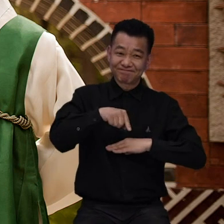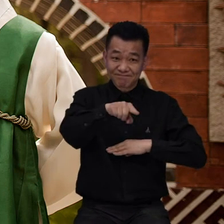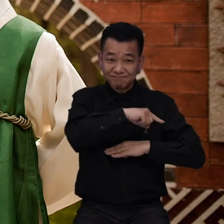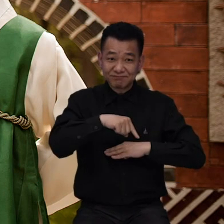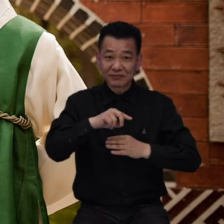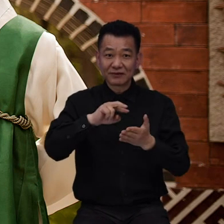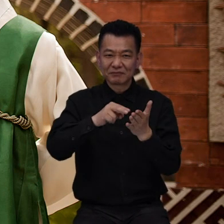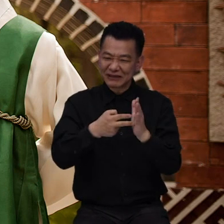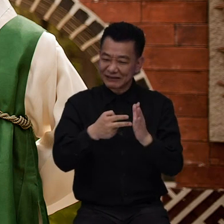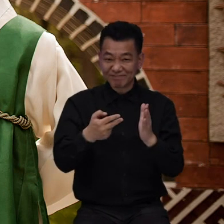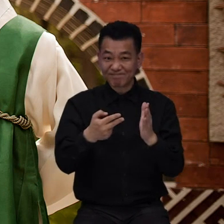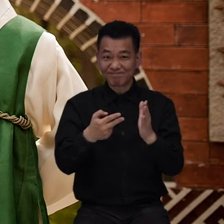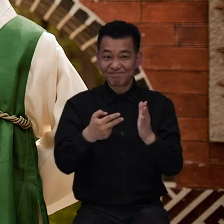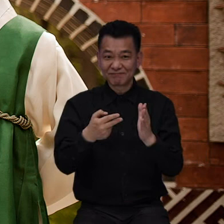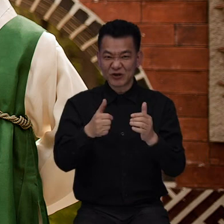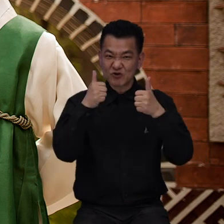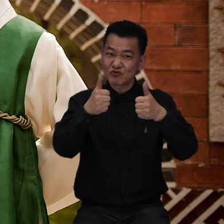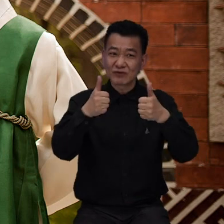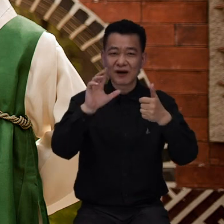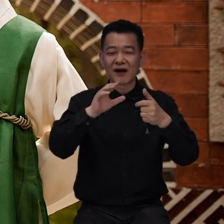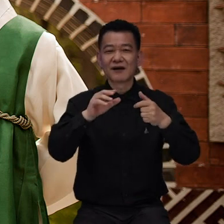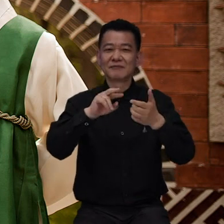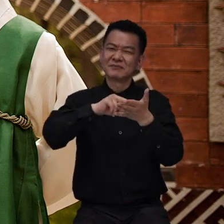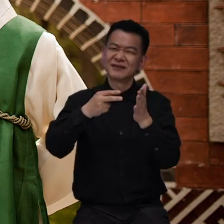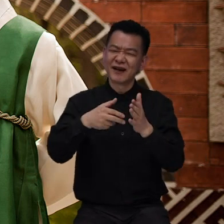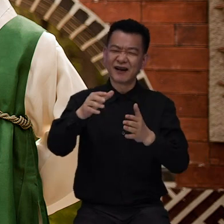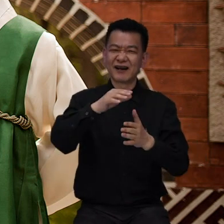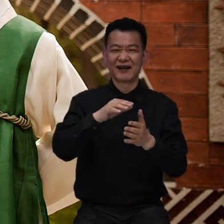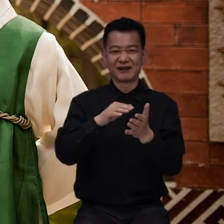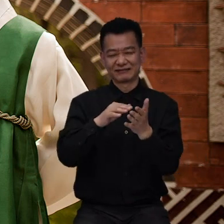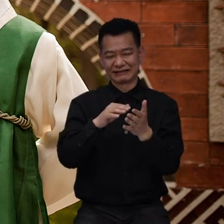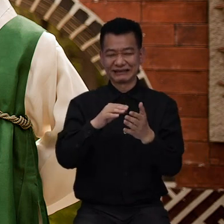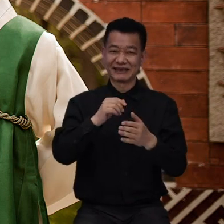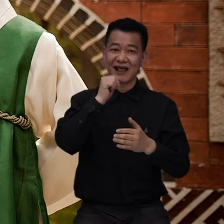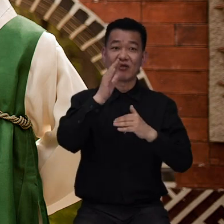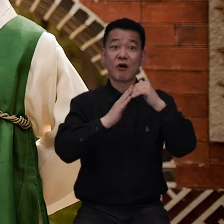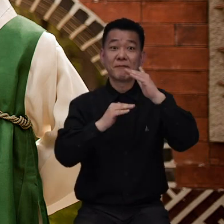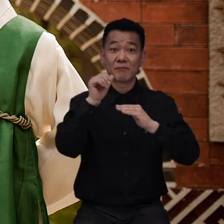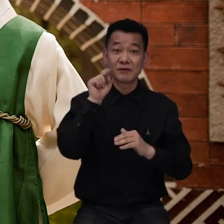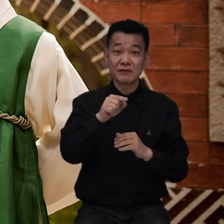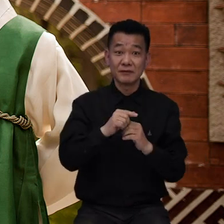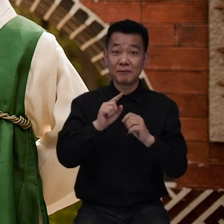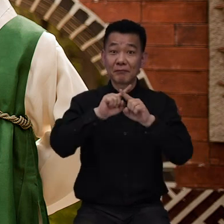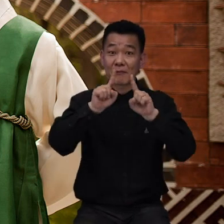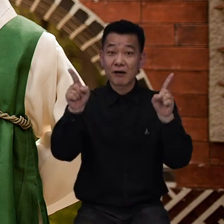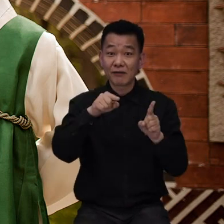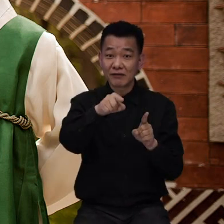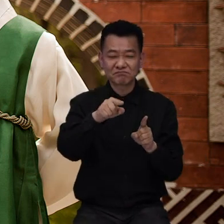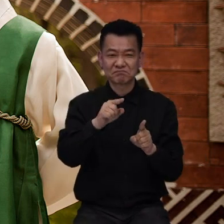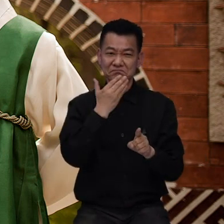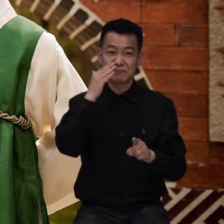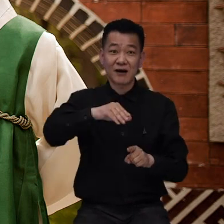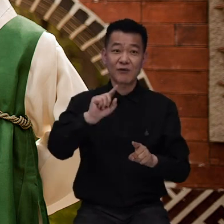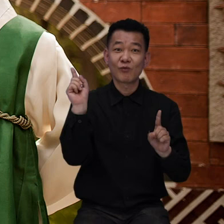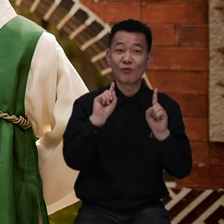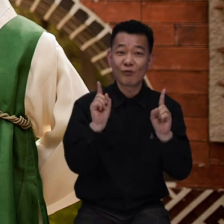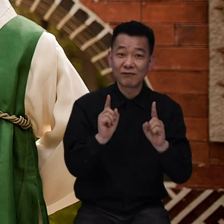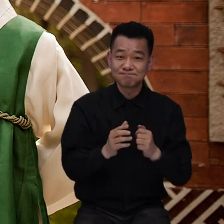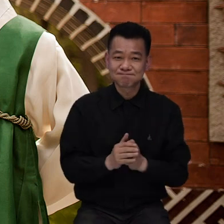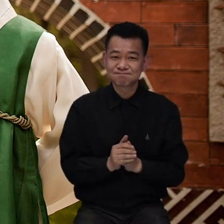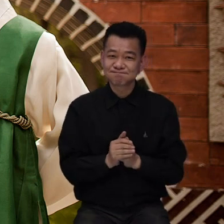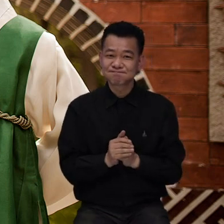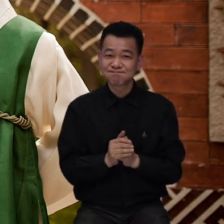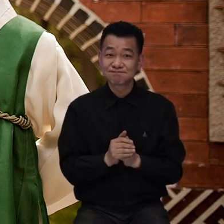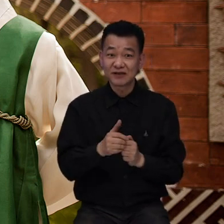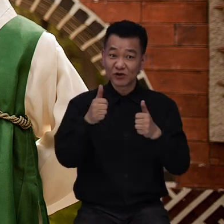with physical inconveniences. They have considered disability as what it is, and not as a problem, something bad, or